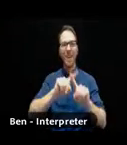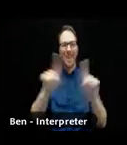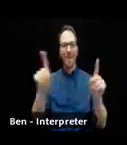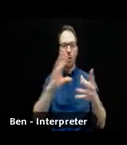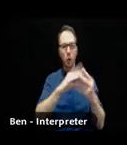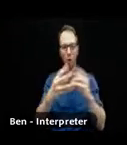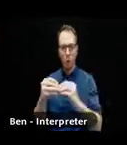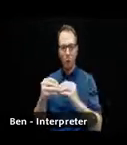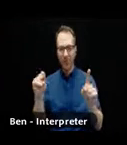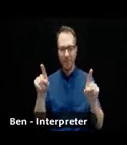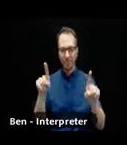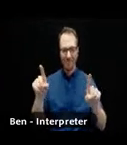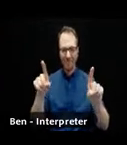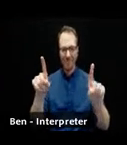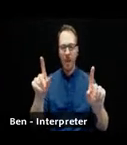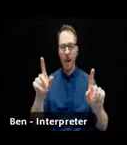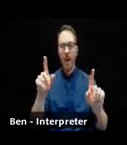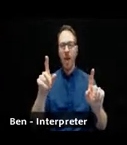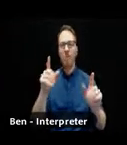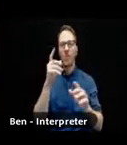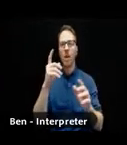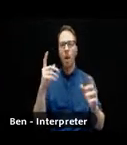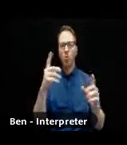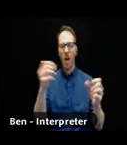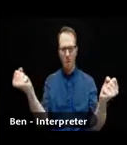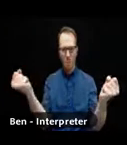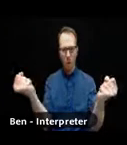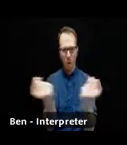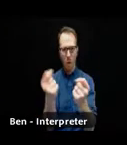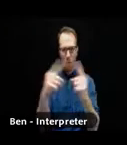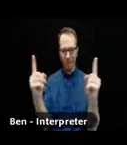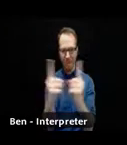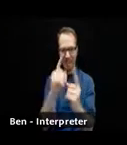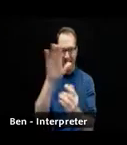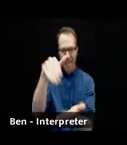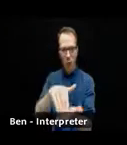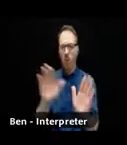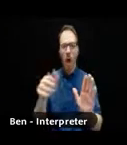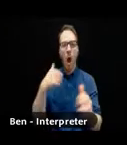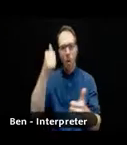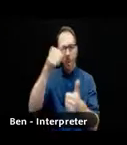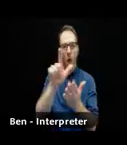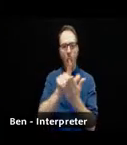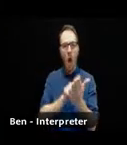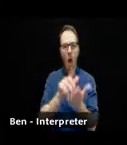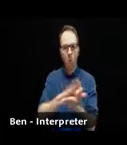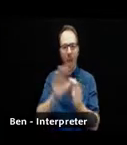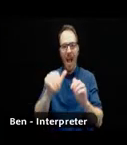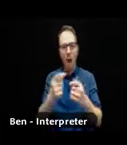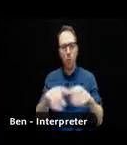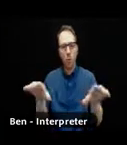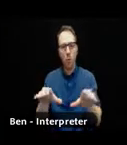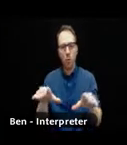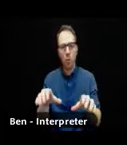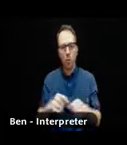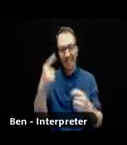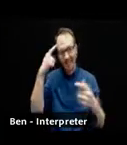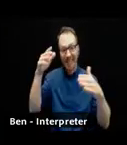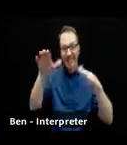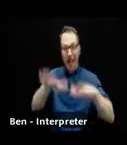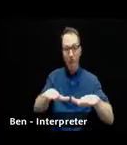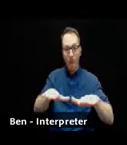drive something to the center. I remember in law school learning how to do settlement negotiations,